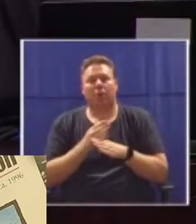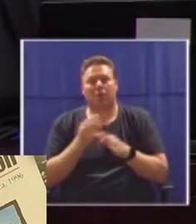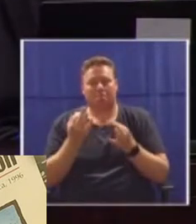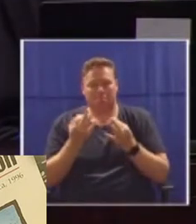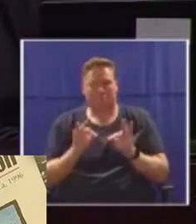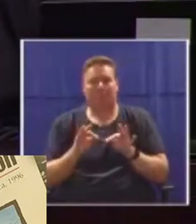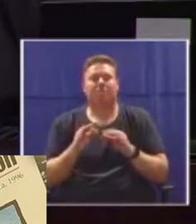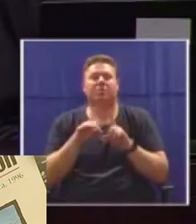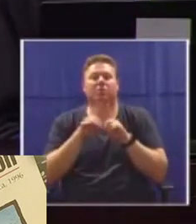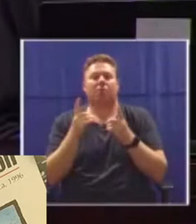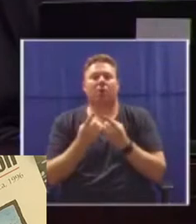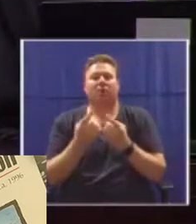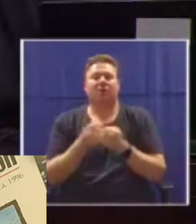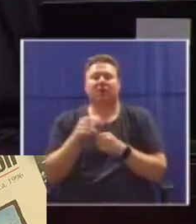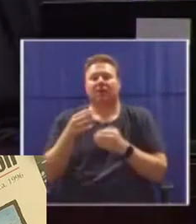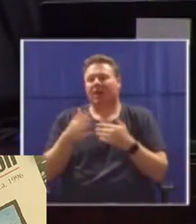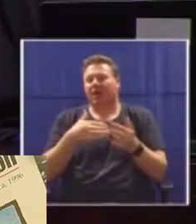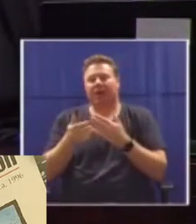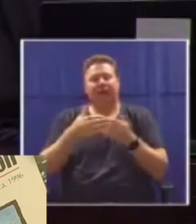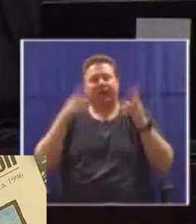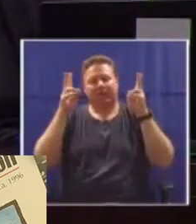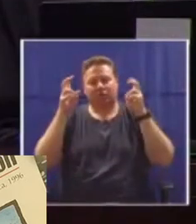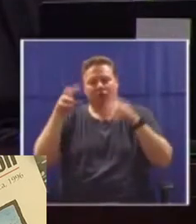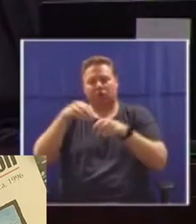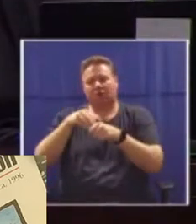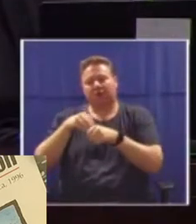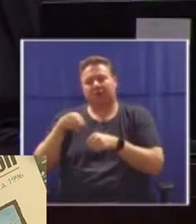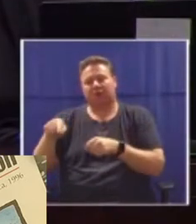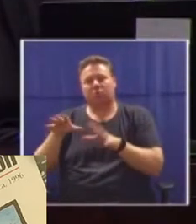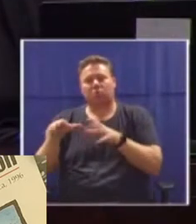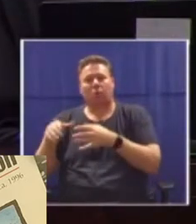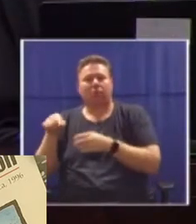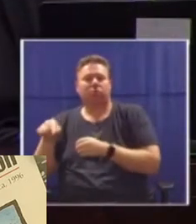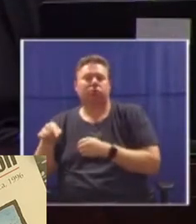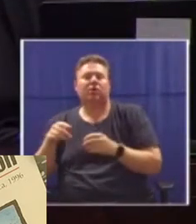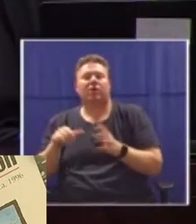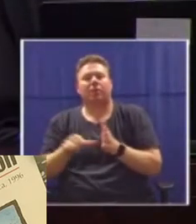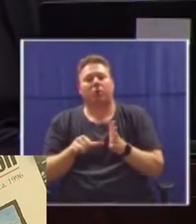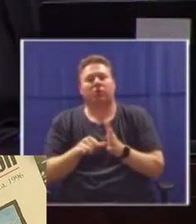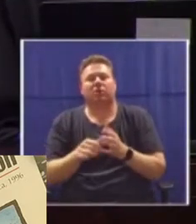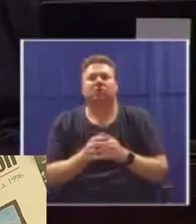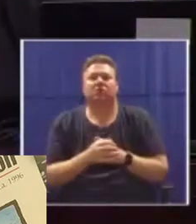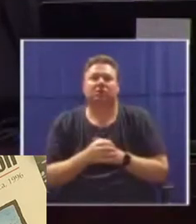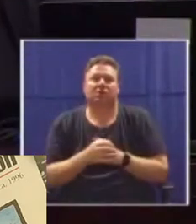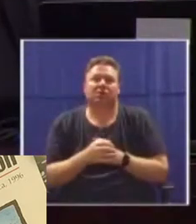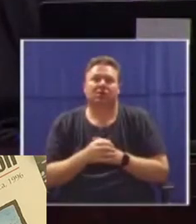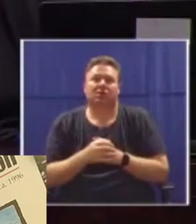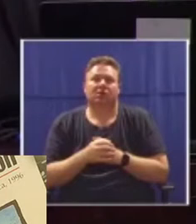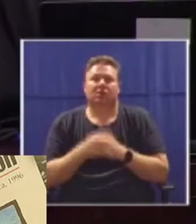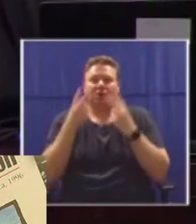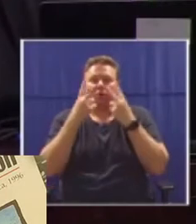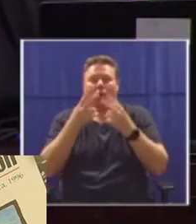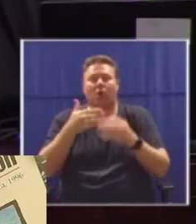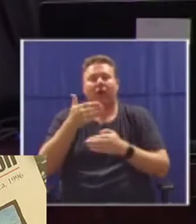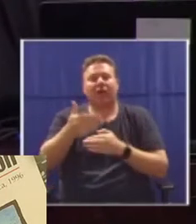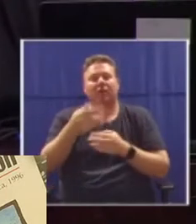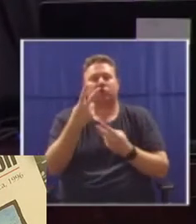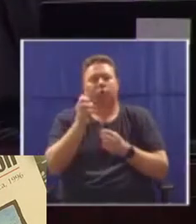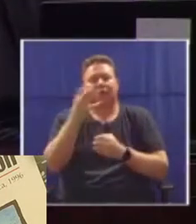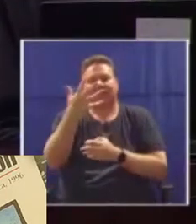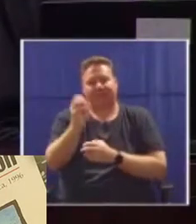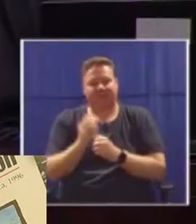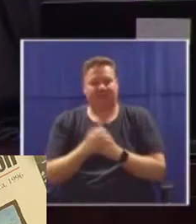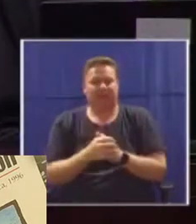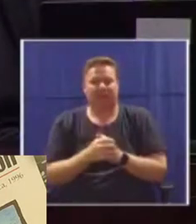the department. Any matter relating to the tribunal are of great importance. Looking ahead to 2050,